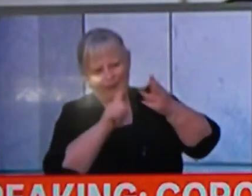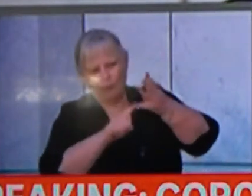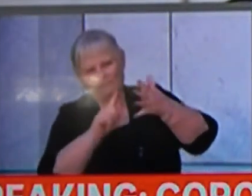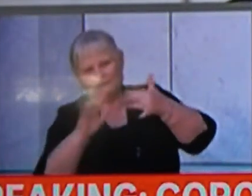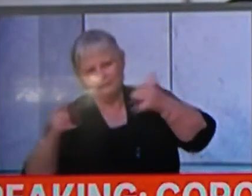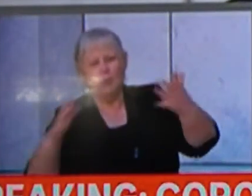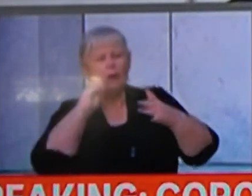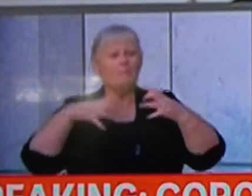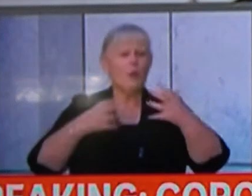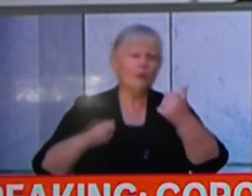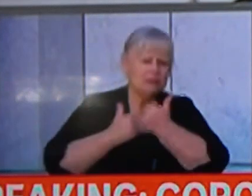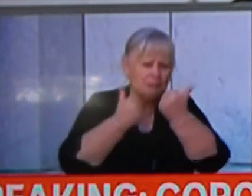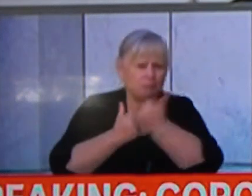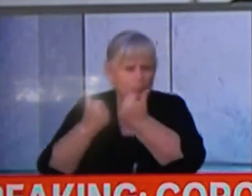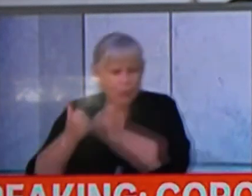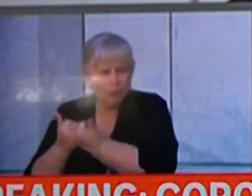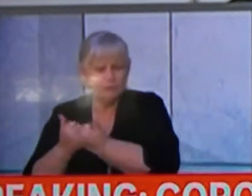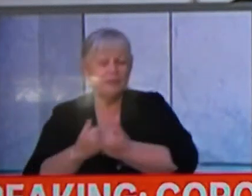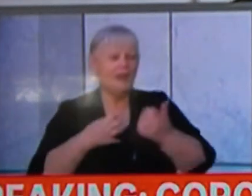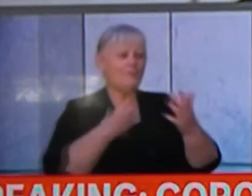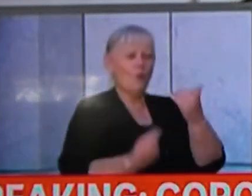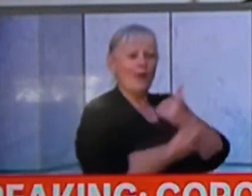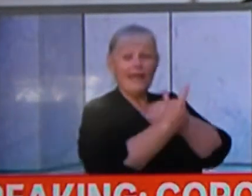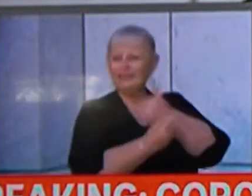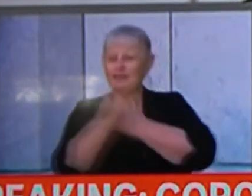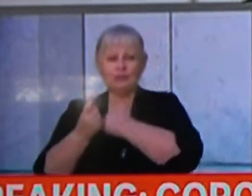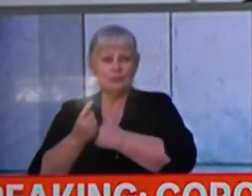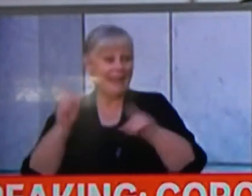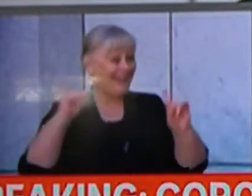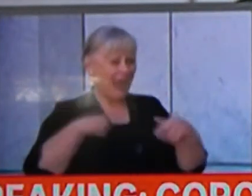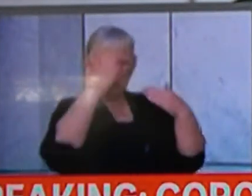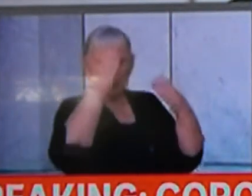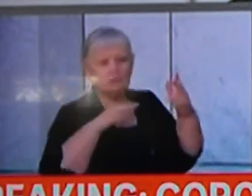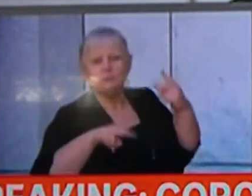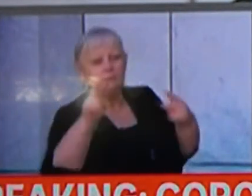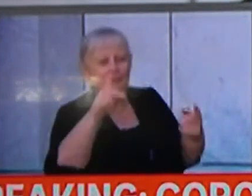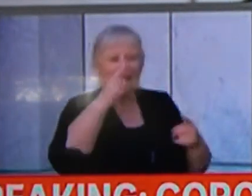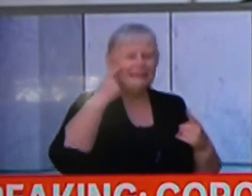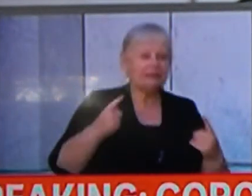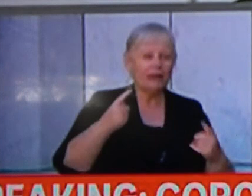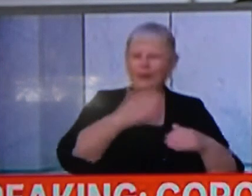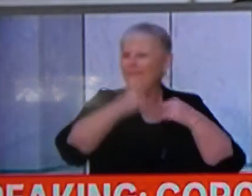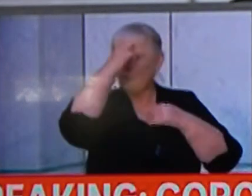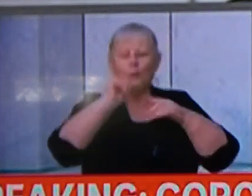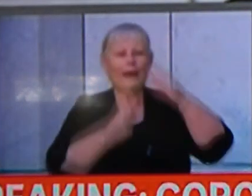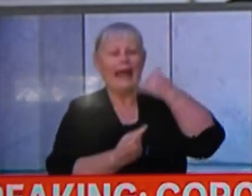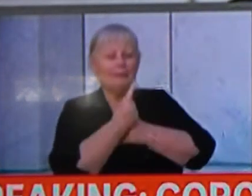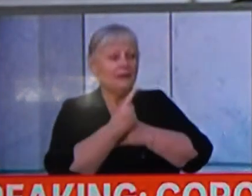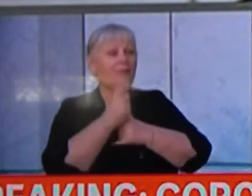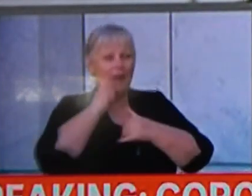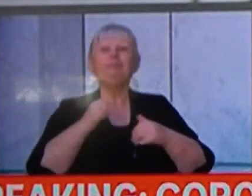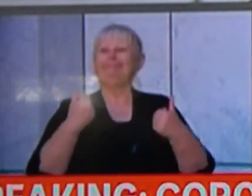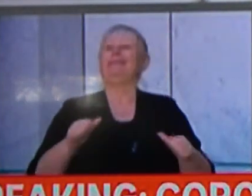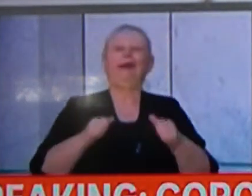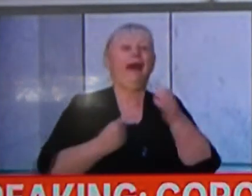support. There will be more issues that even now haven't presented themselves or even couldn't be conceived at this point with what we